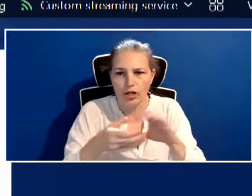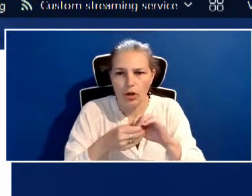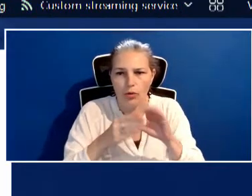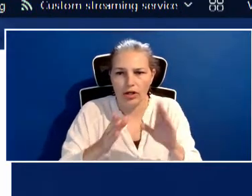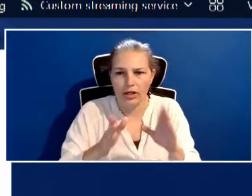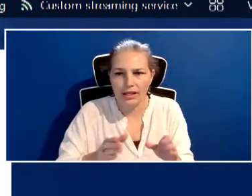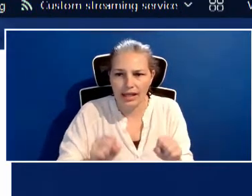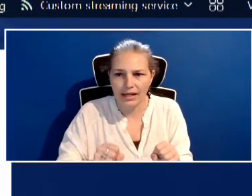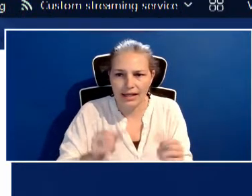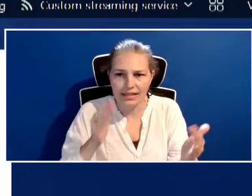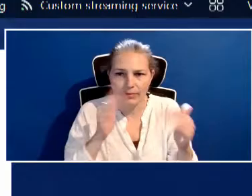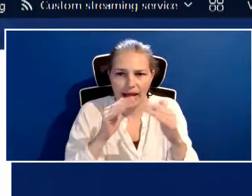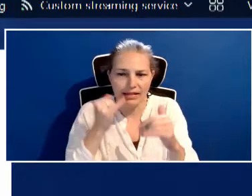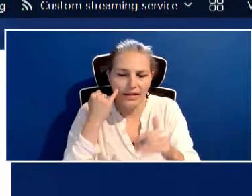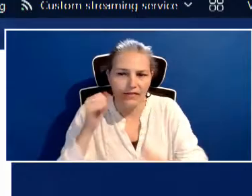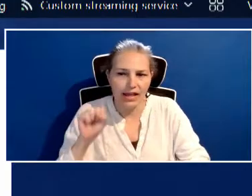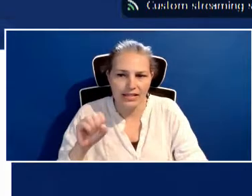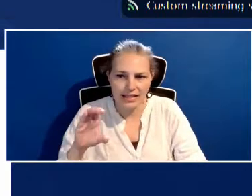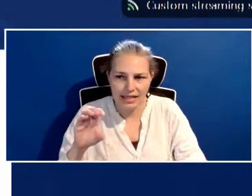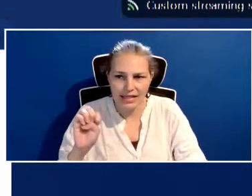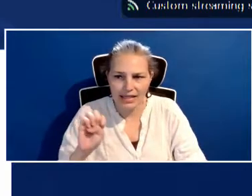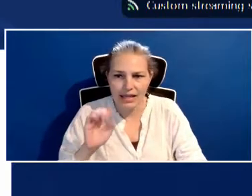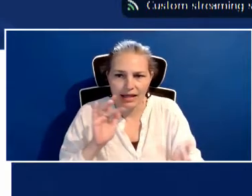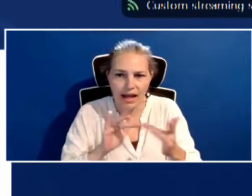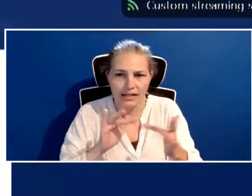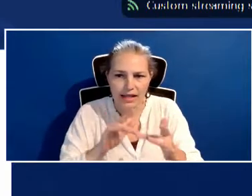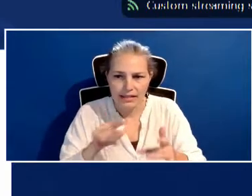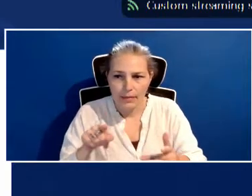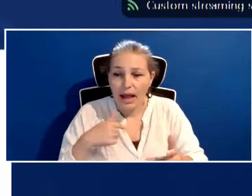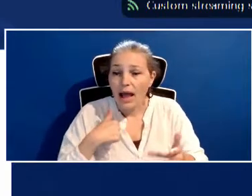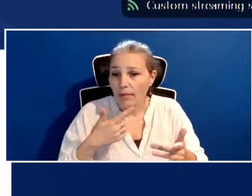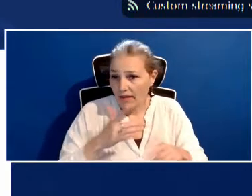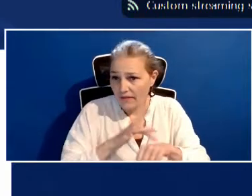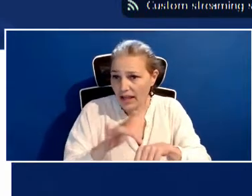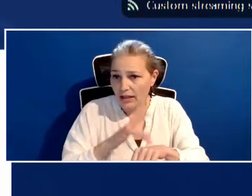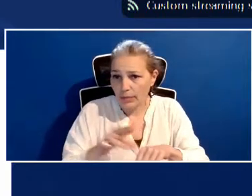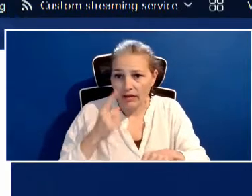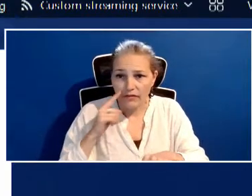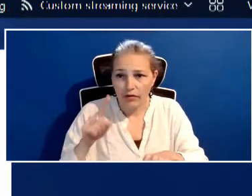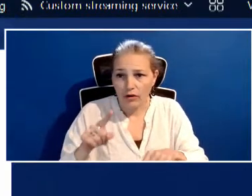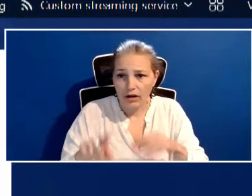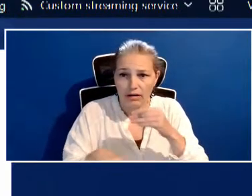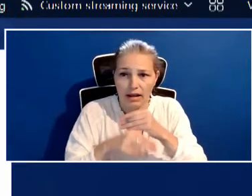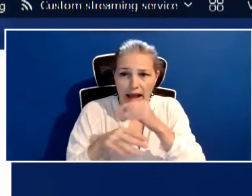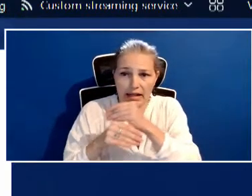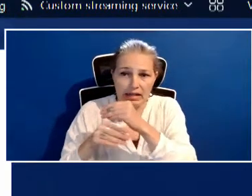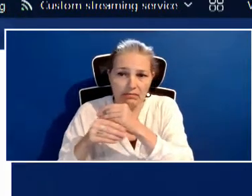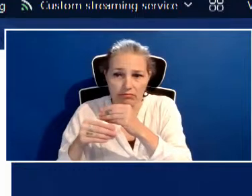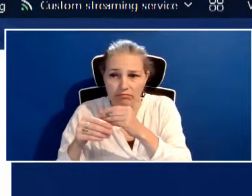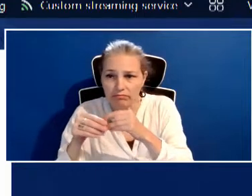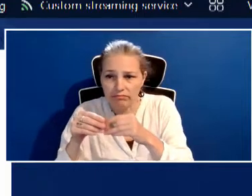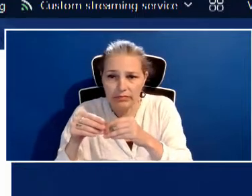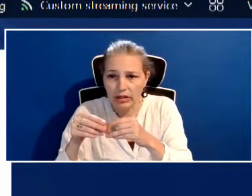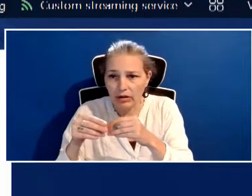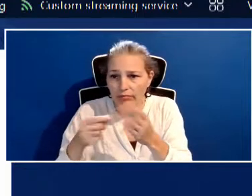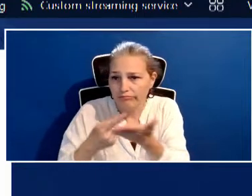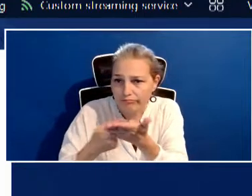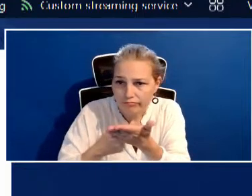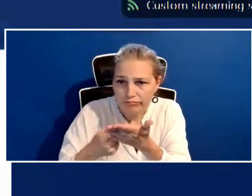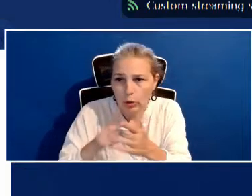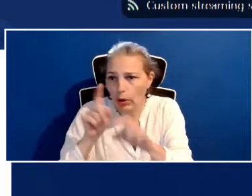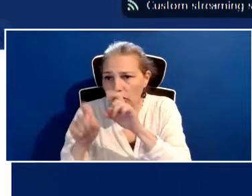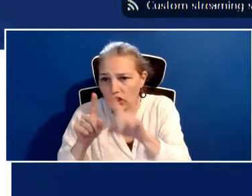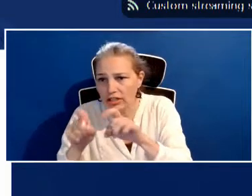SCE reaches out to them, and I can make myself available for additional detail or questions you might have on this process. Thank you very